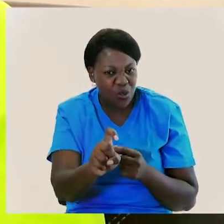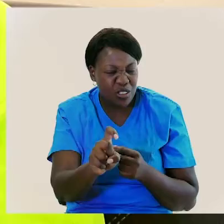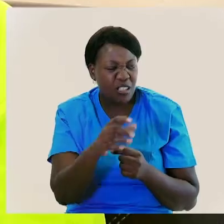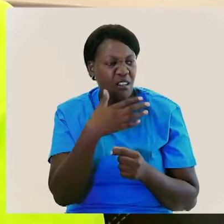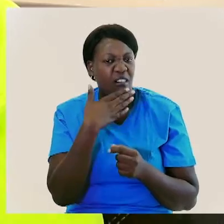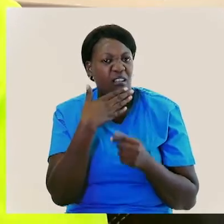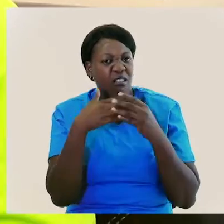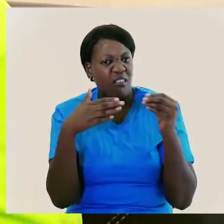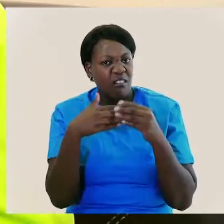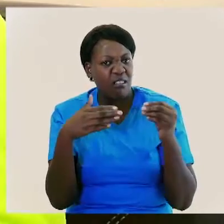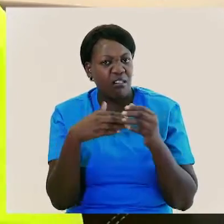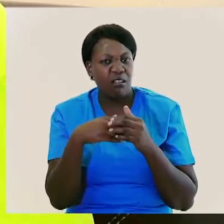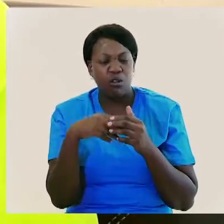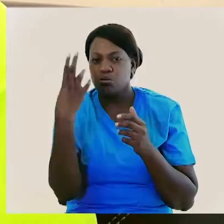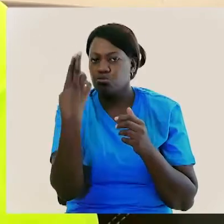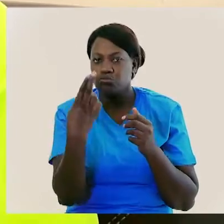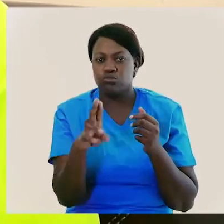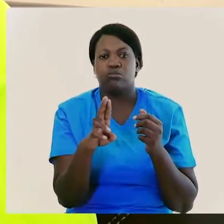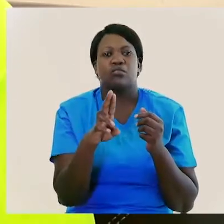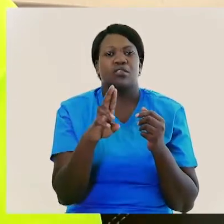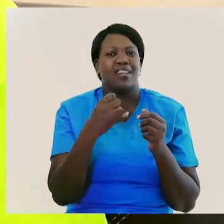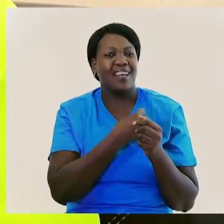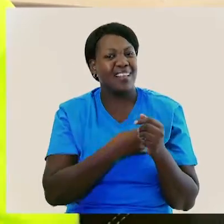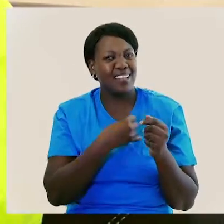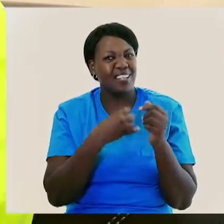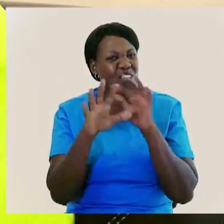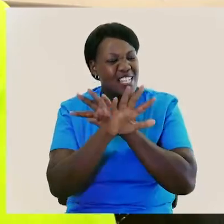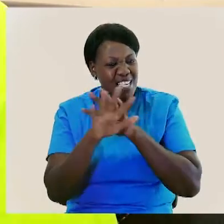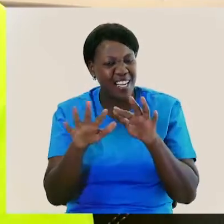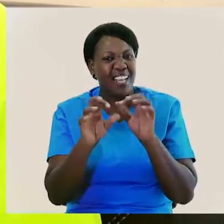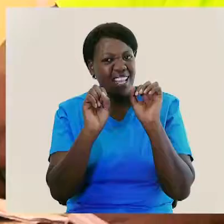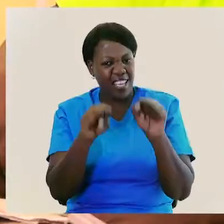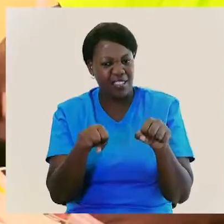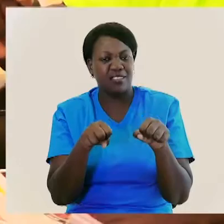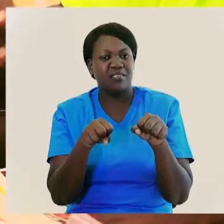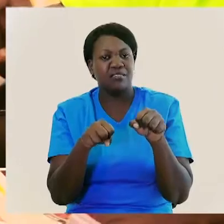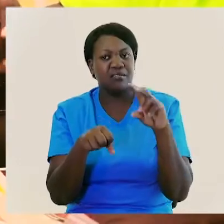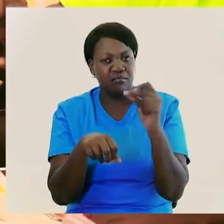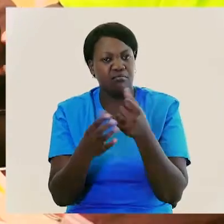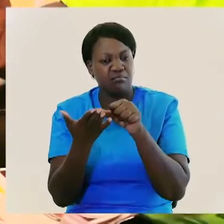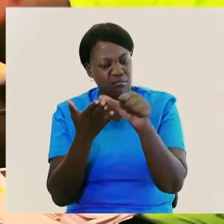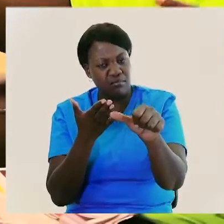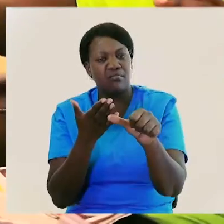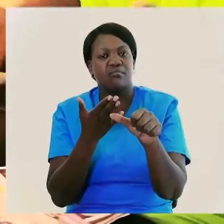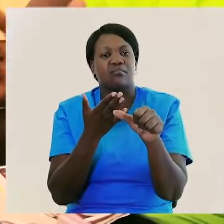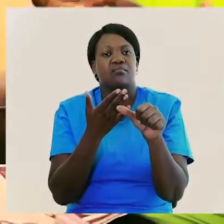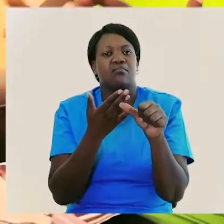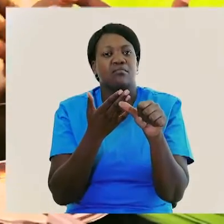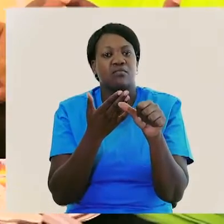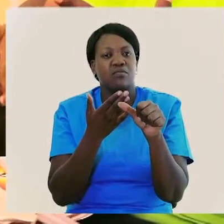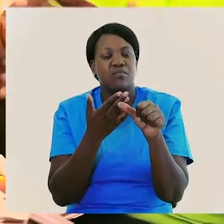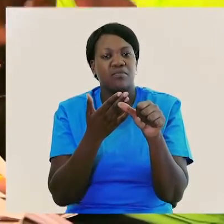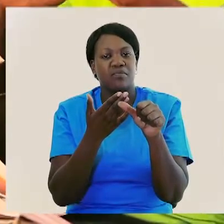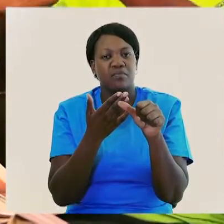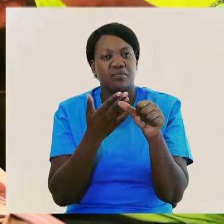$3,000? There is no way in our lives that we are ever going to afford that. That means we have to